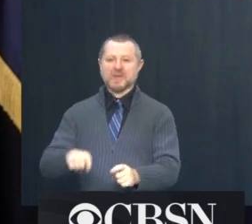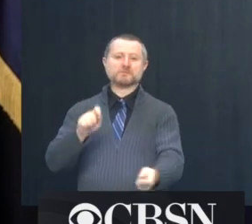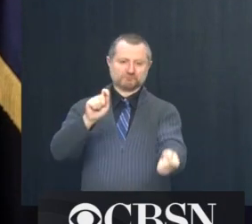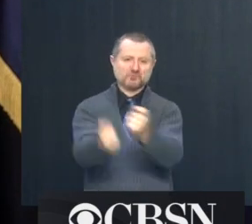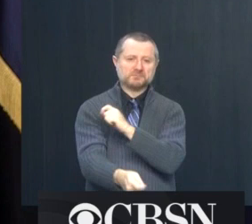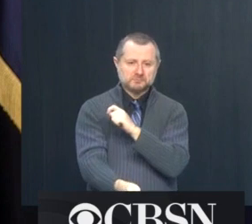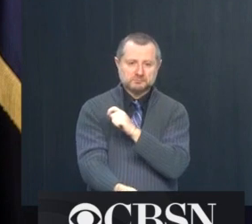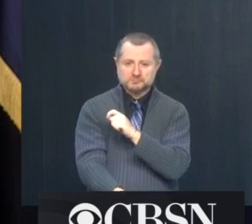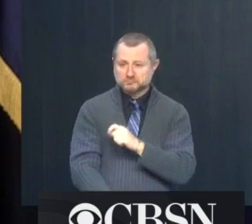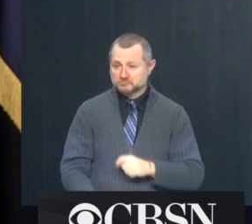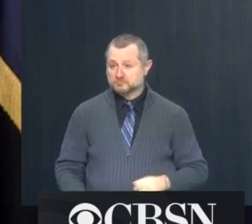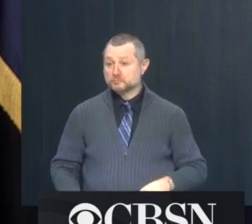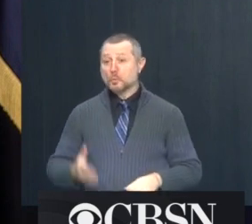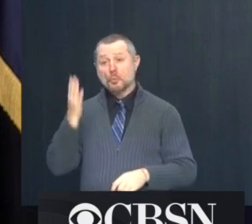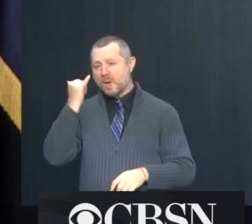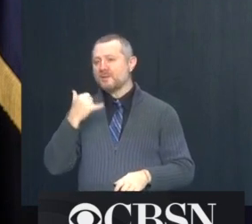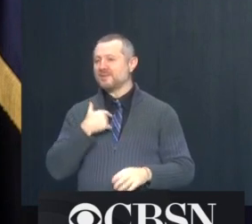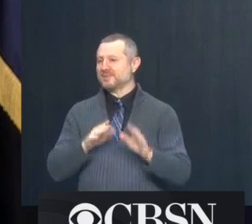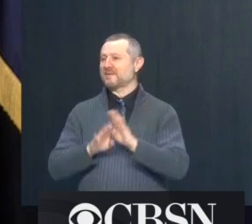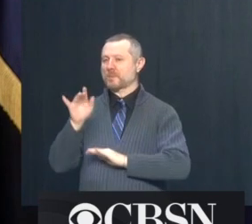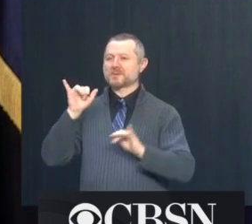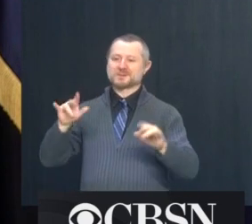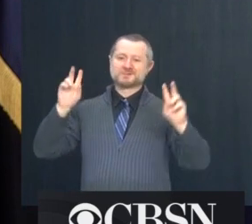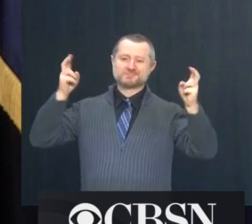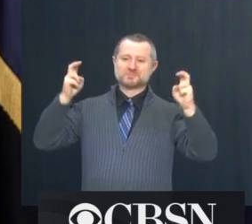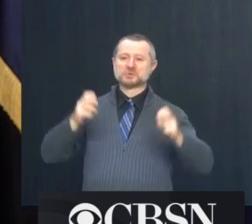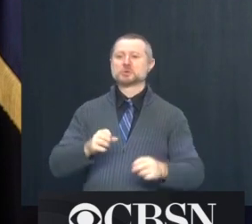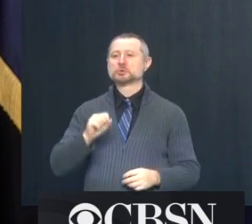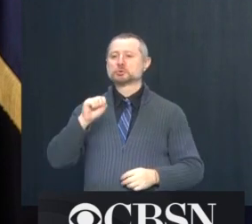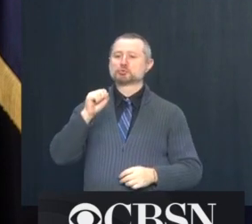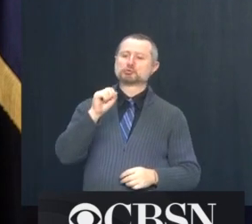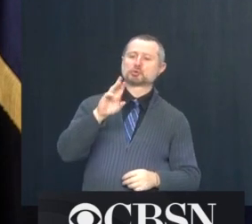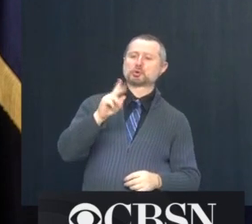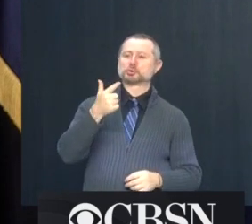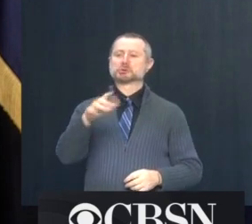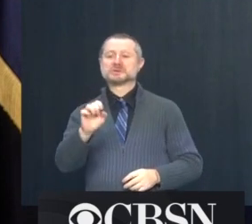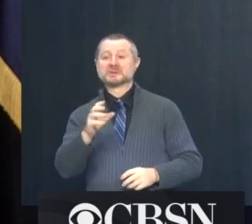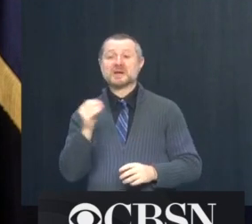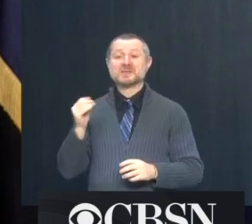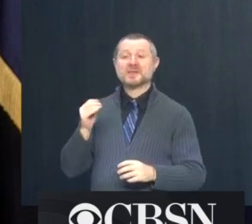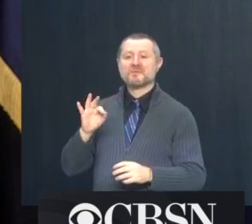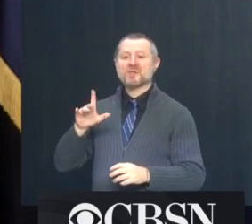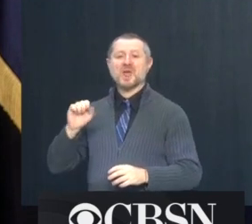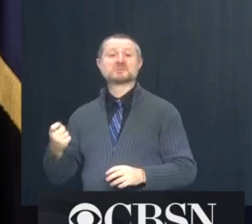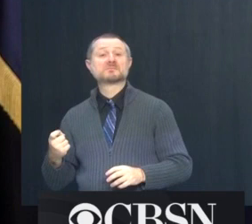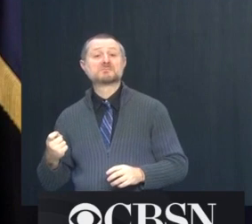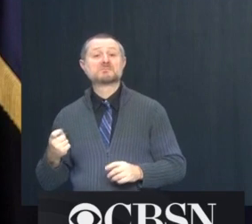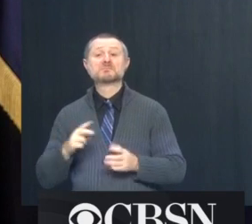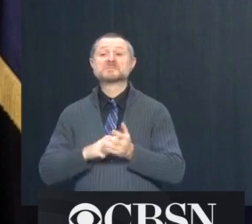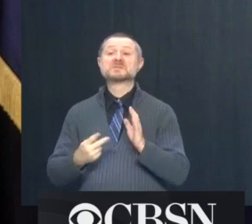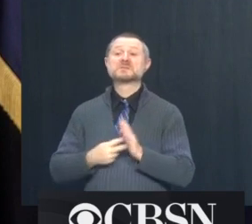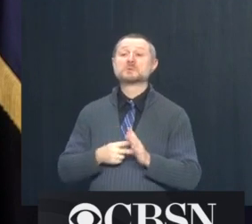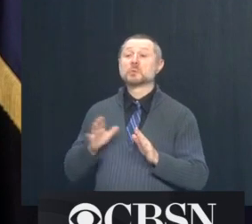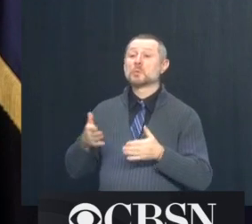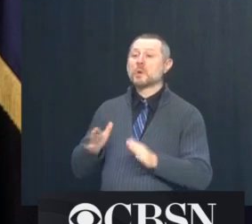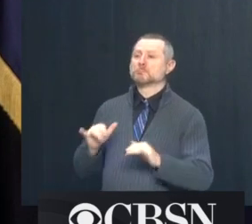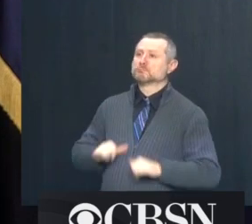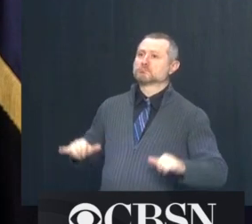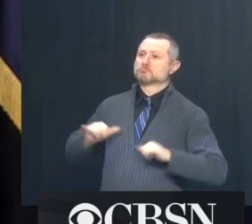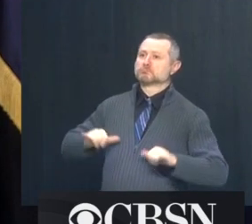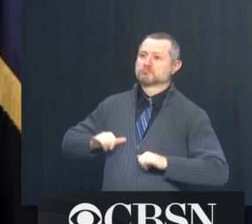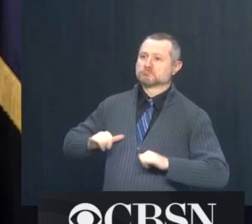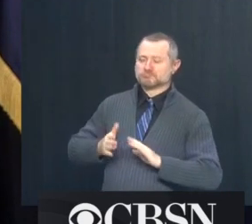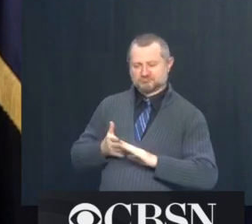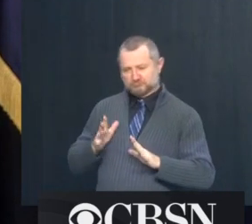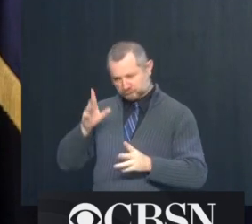Surgeon Flex, which is throw the book out on how you operate. I don't really care how you operate anymore. So